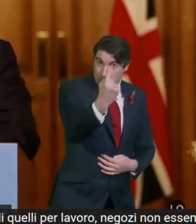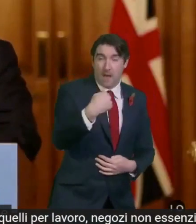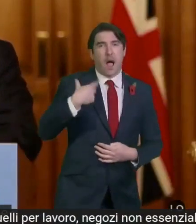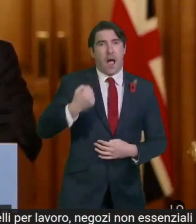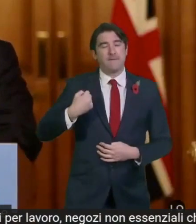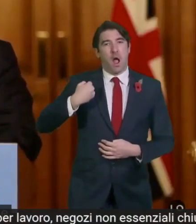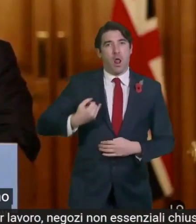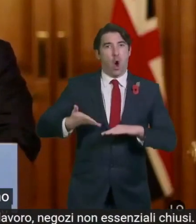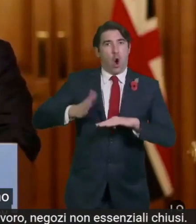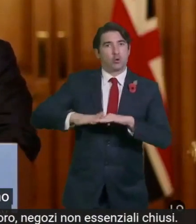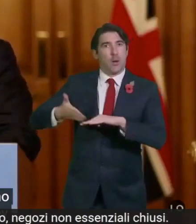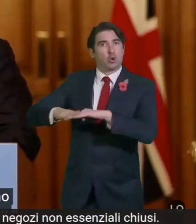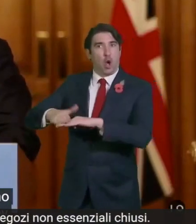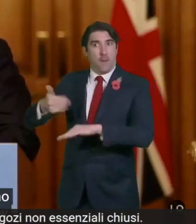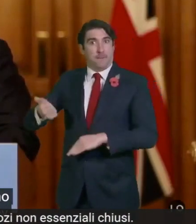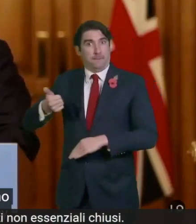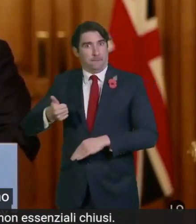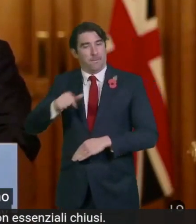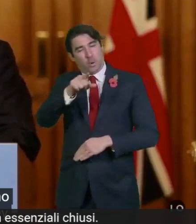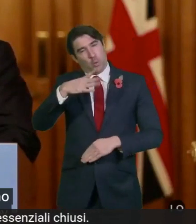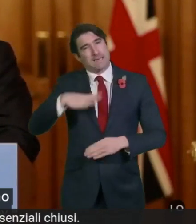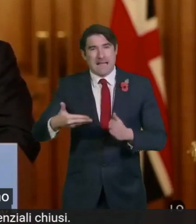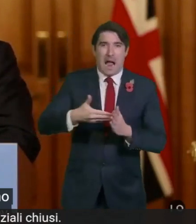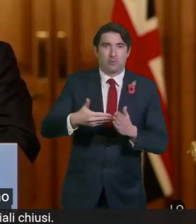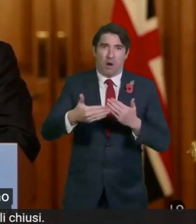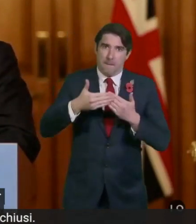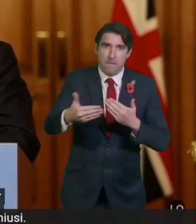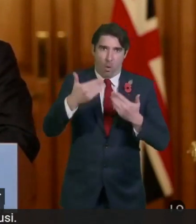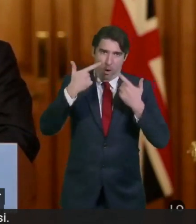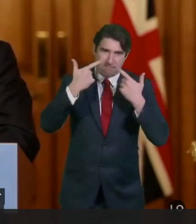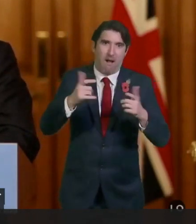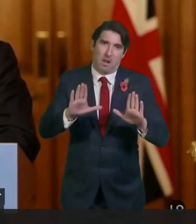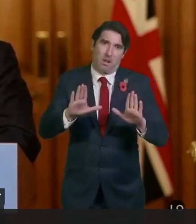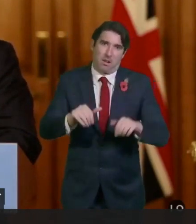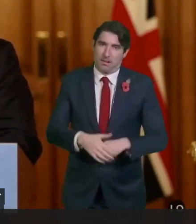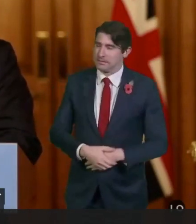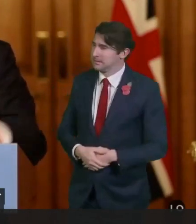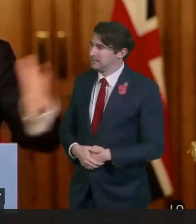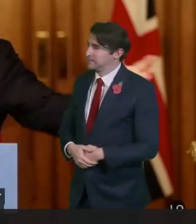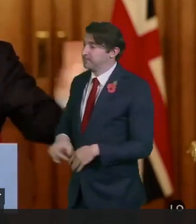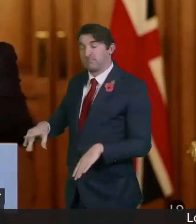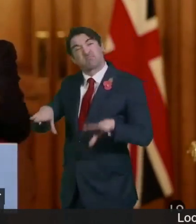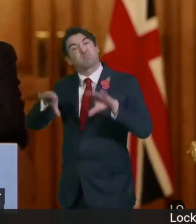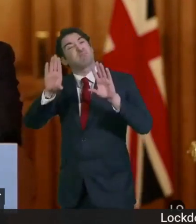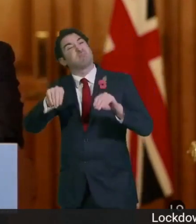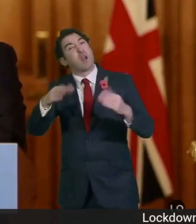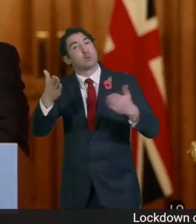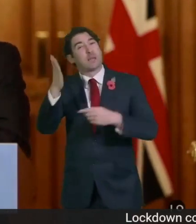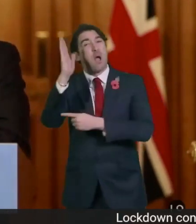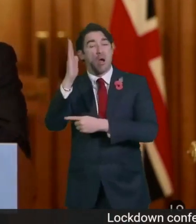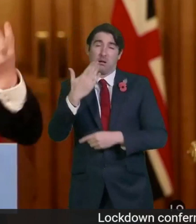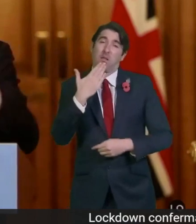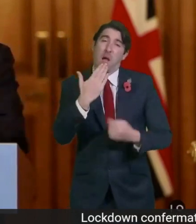Right, well, that brings us to the close. Thank you very much, Harriet. Thank you, everybody, for watching. I just repeat